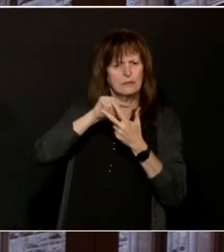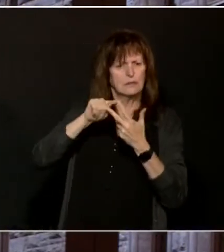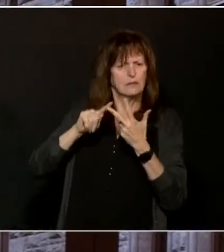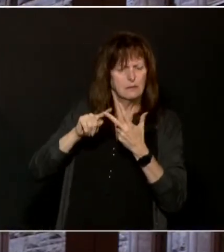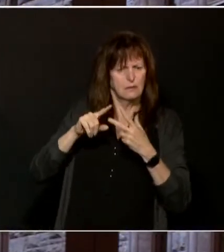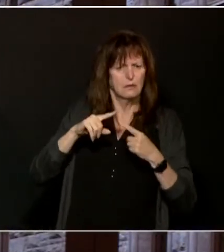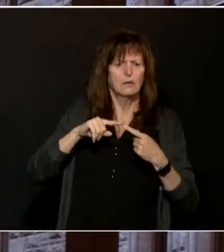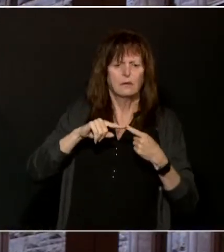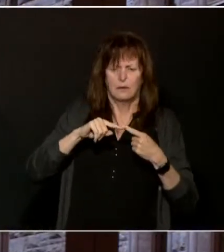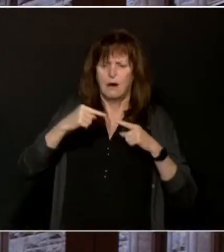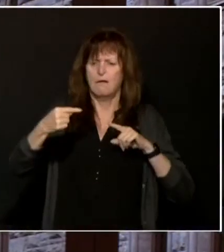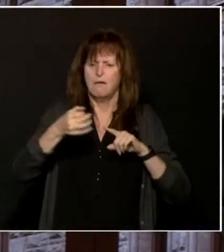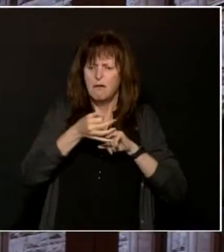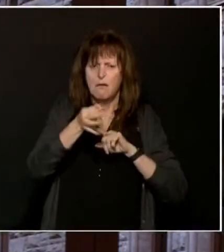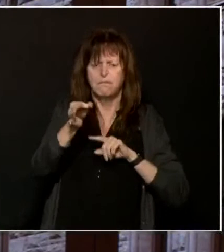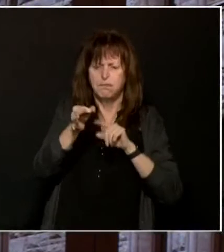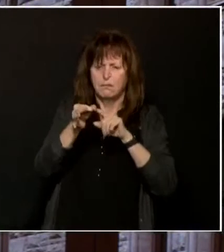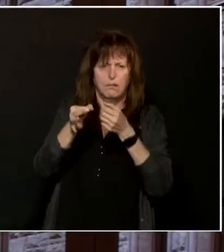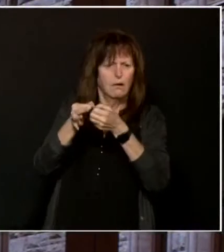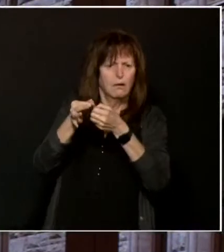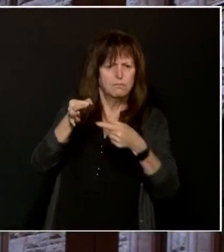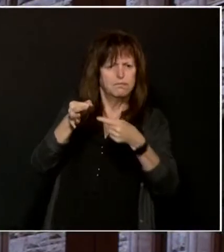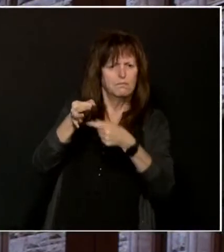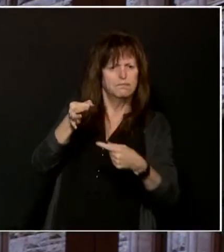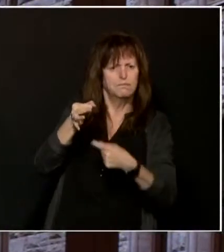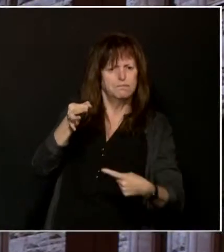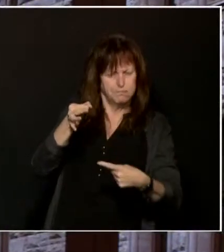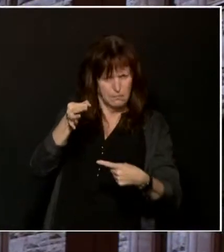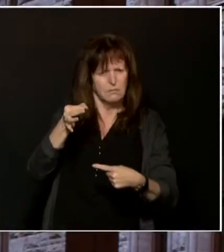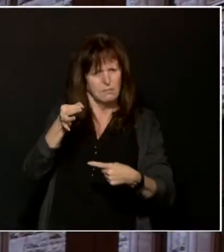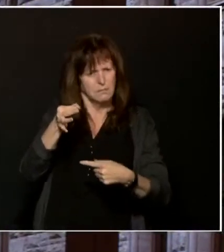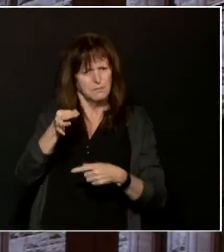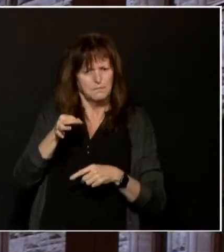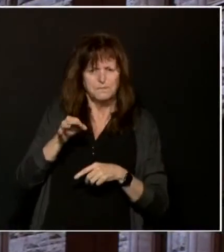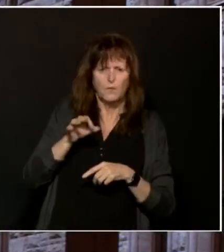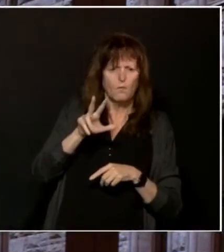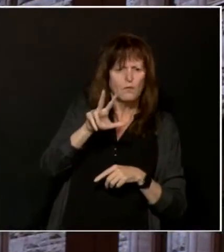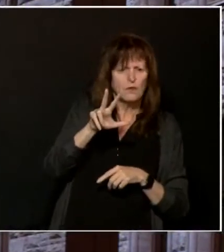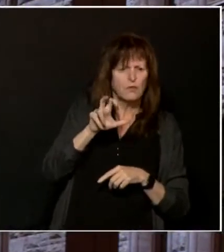noting that we have identified a total of 322 of the